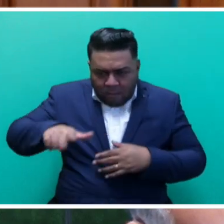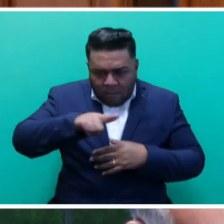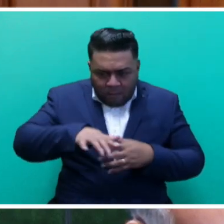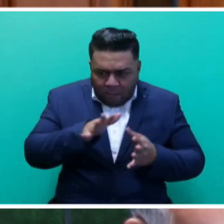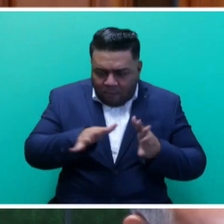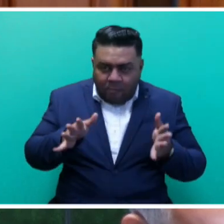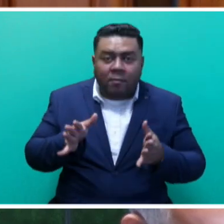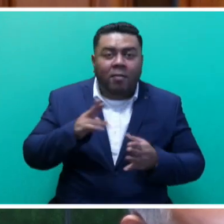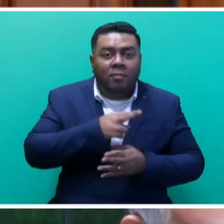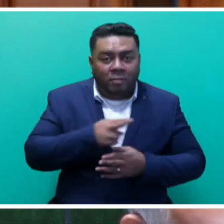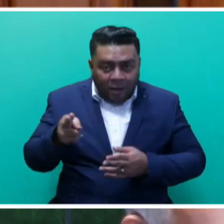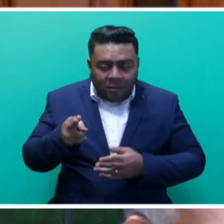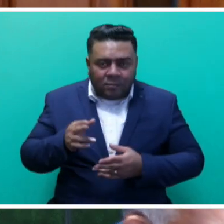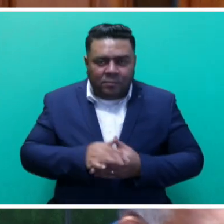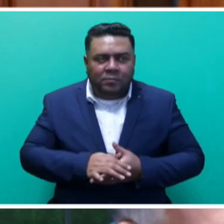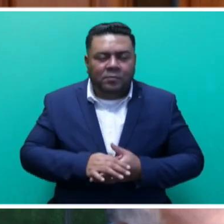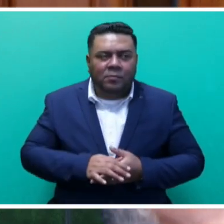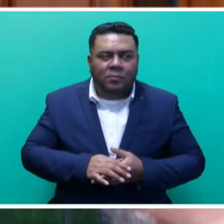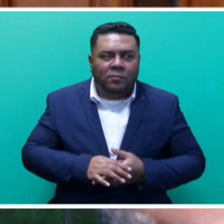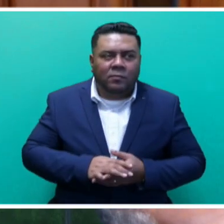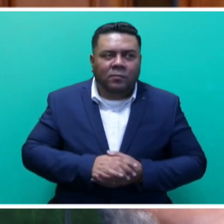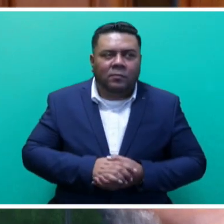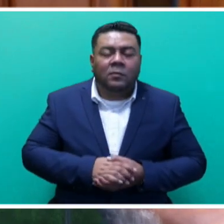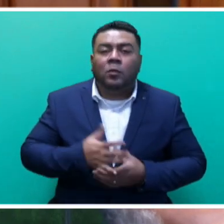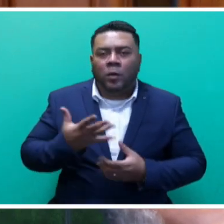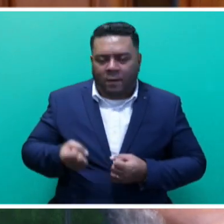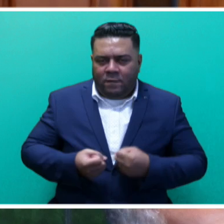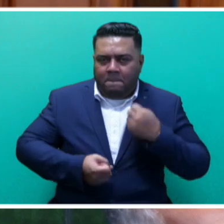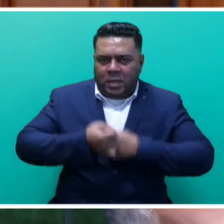And then we have to deploy machines